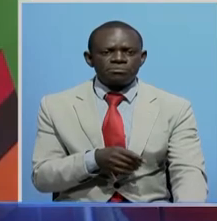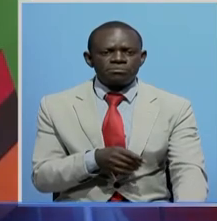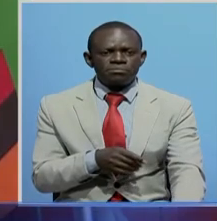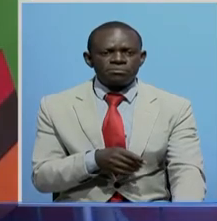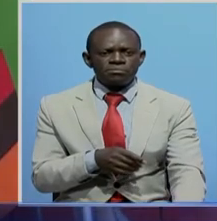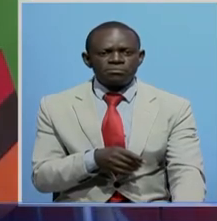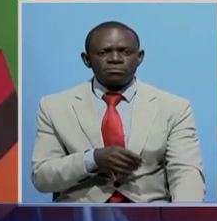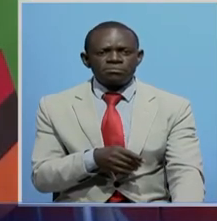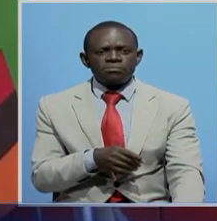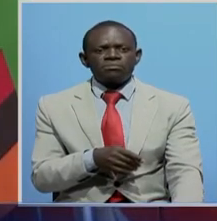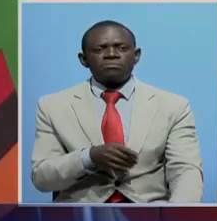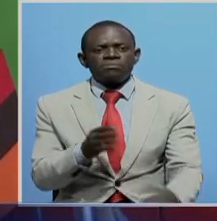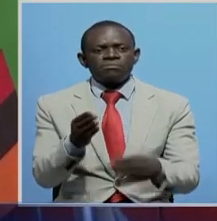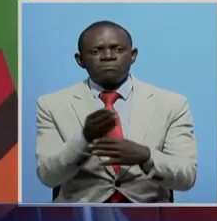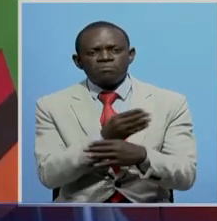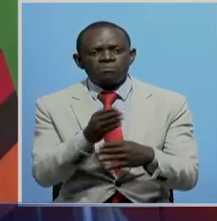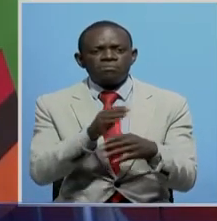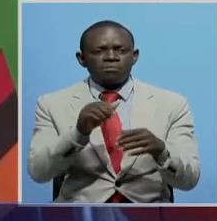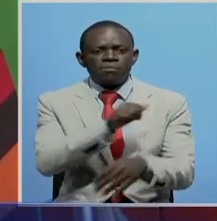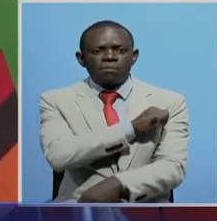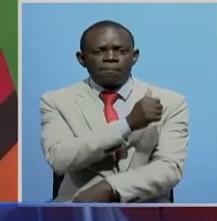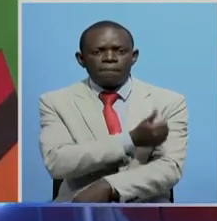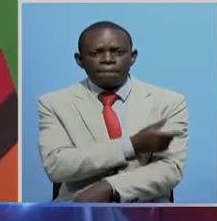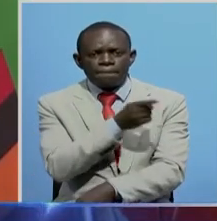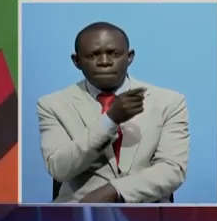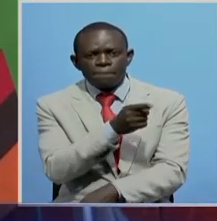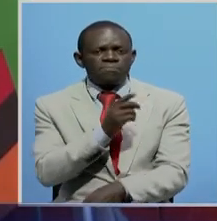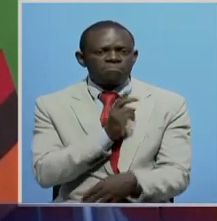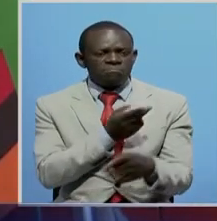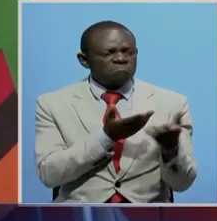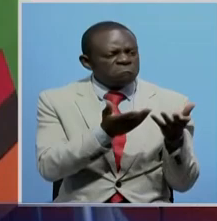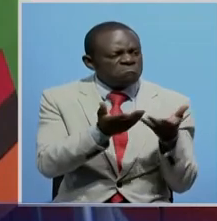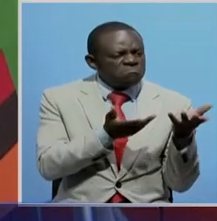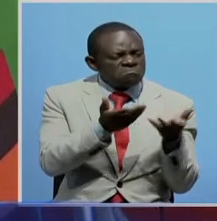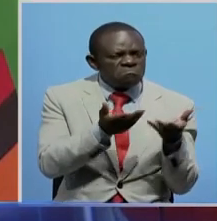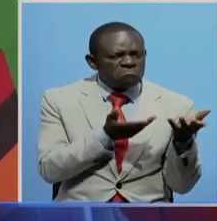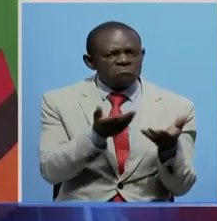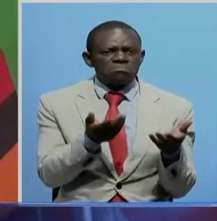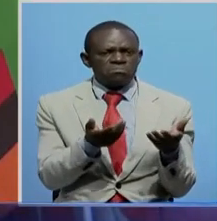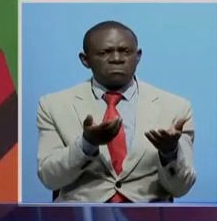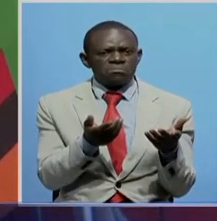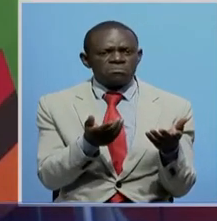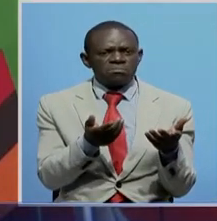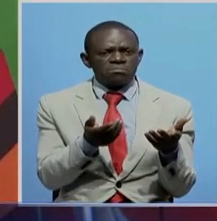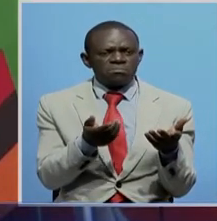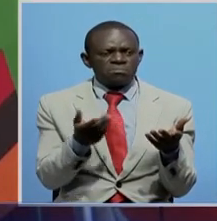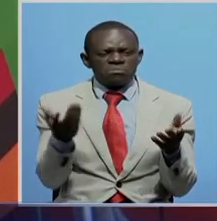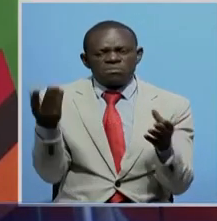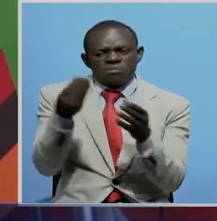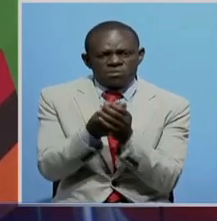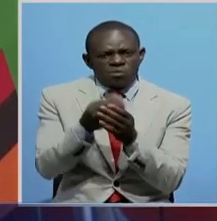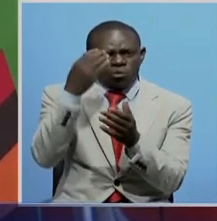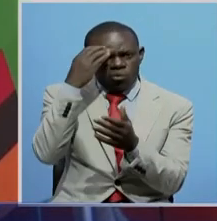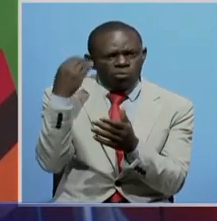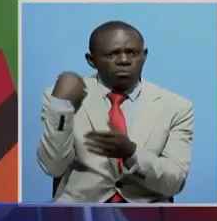Regulation Authority, and part of the wing, they will actually occupy it so that they can